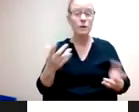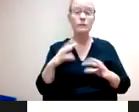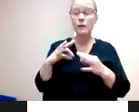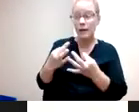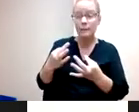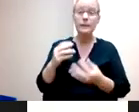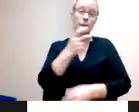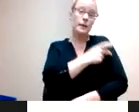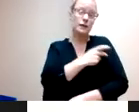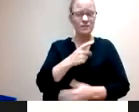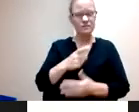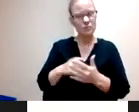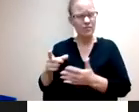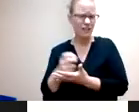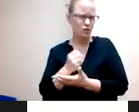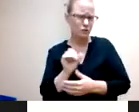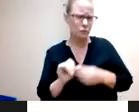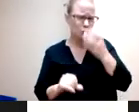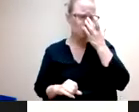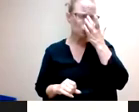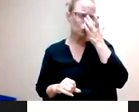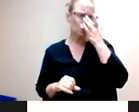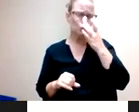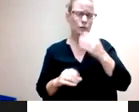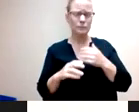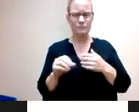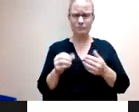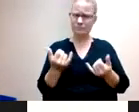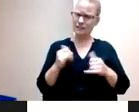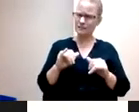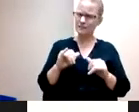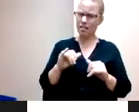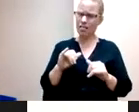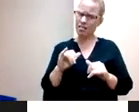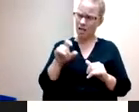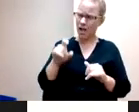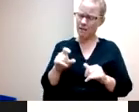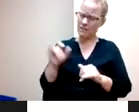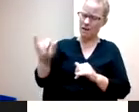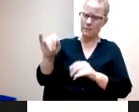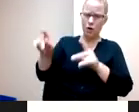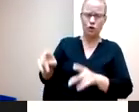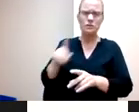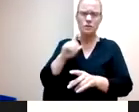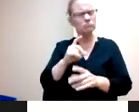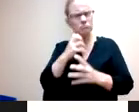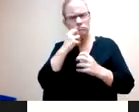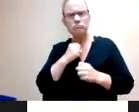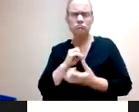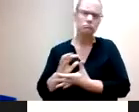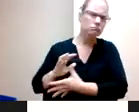your patient deserves. And that you still are priority throughout. Next.